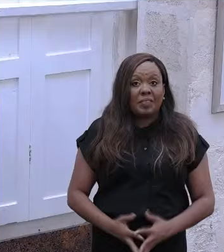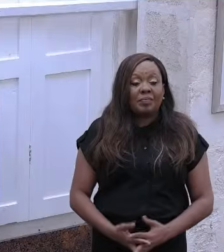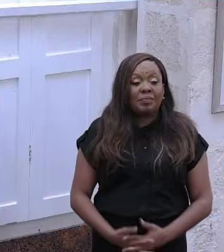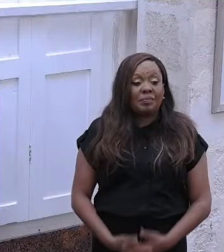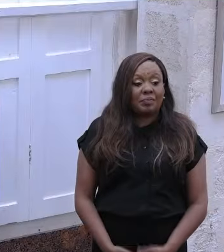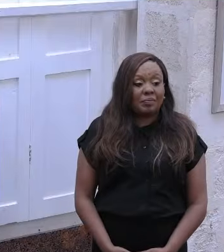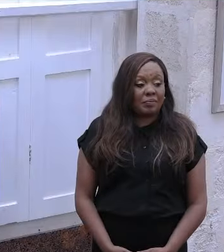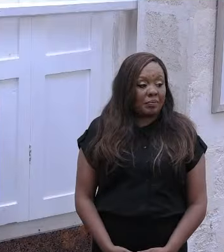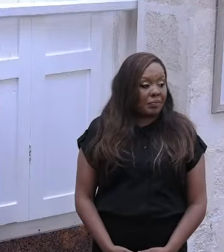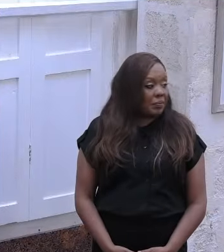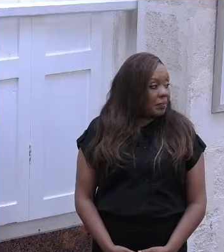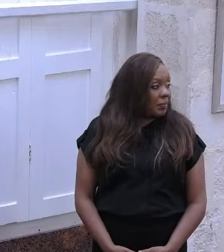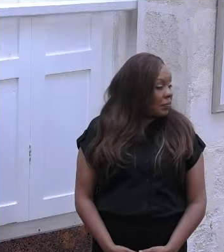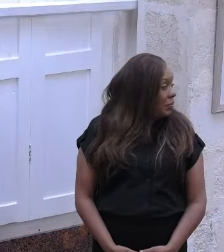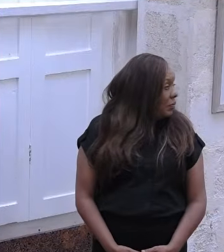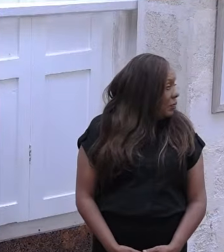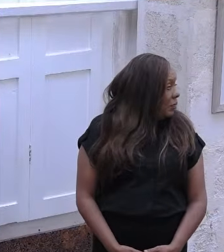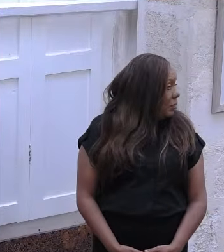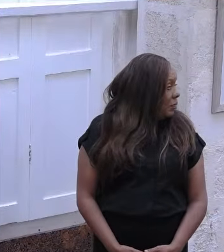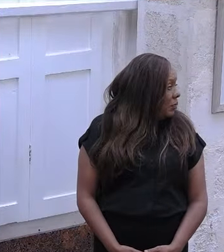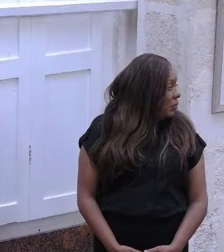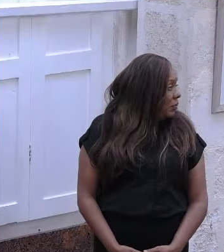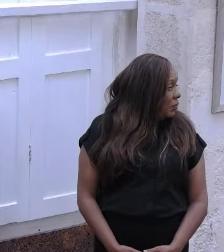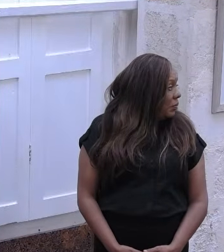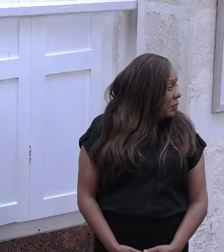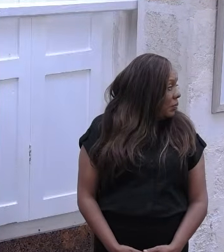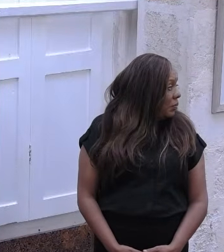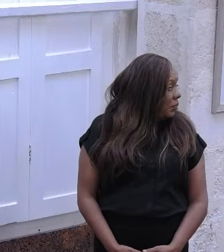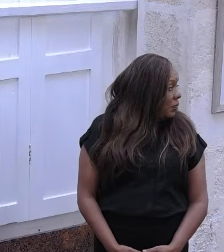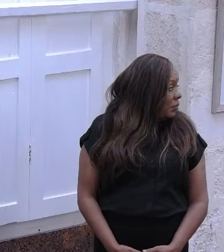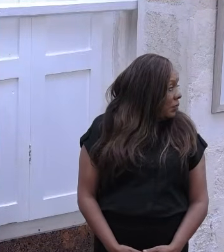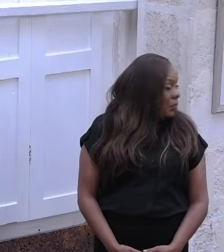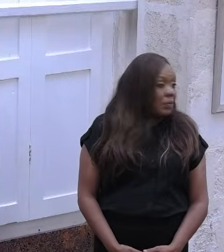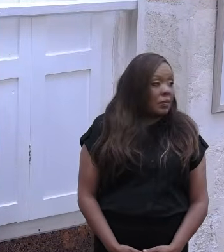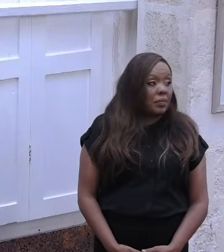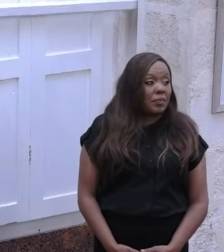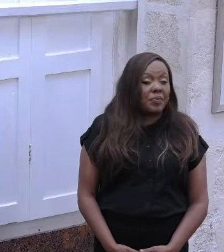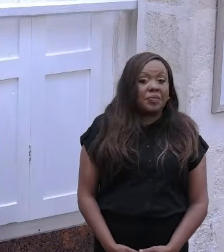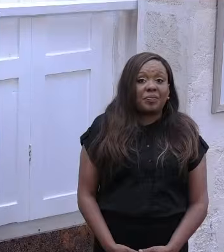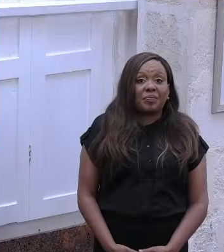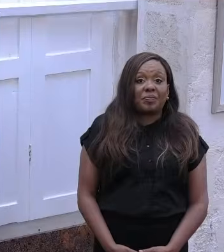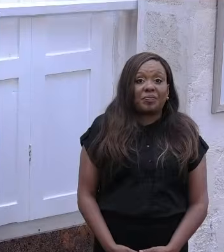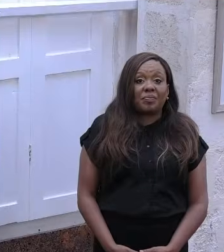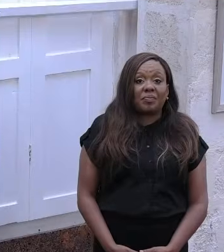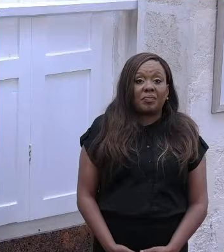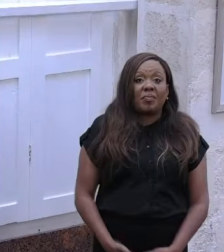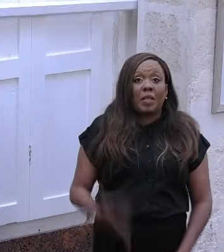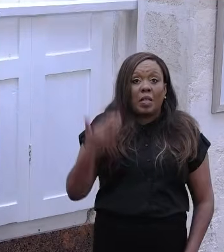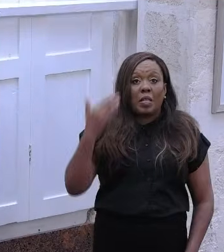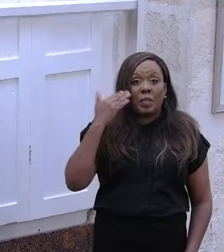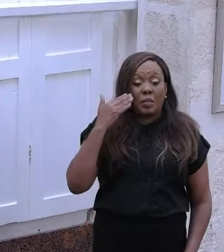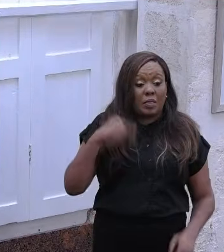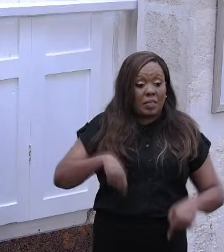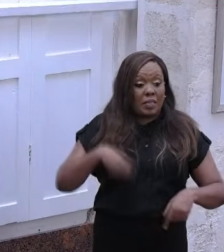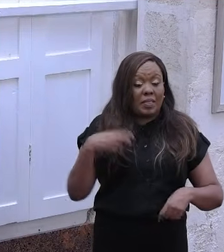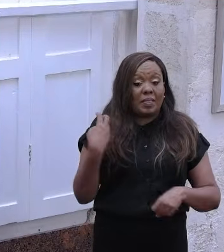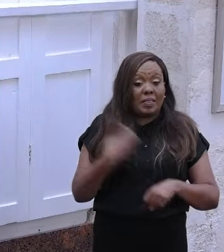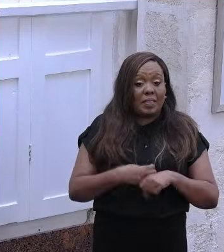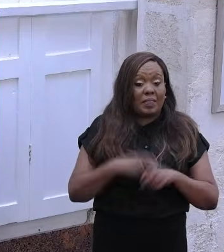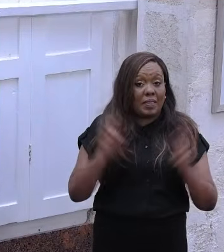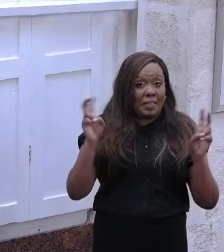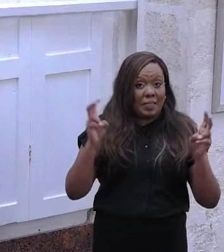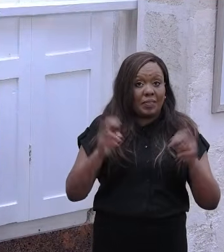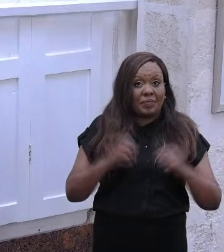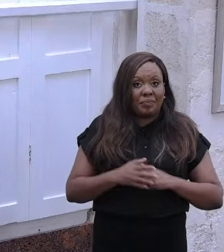Minister Husbands? Yes. I know that this can be a very difficult issue. And sometimes